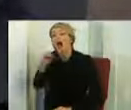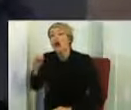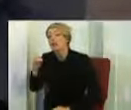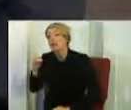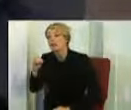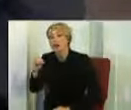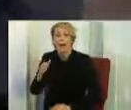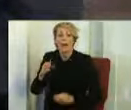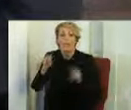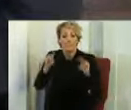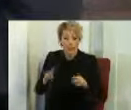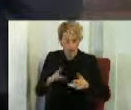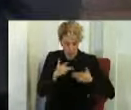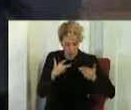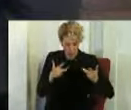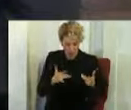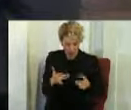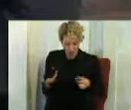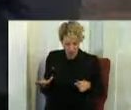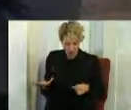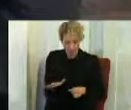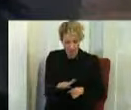And may your heart be filled with love.